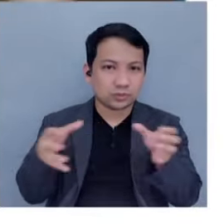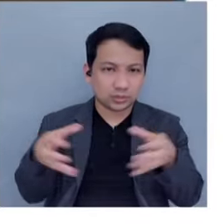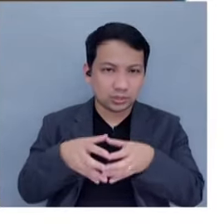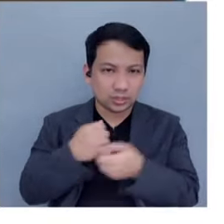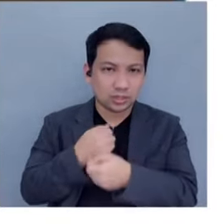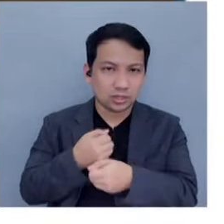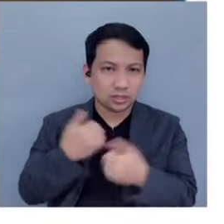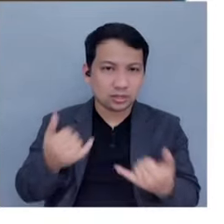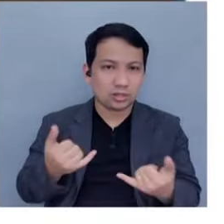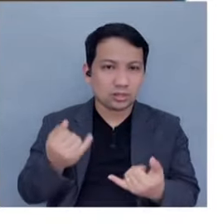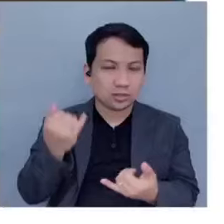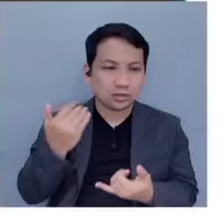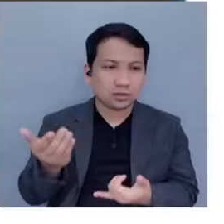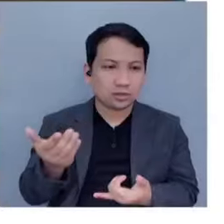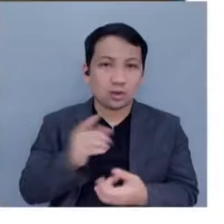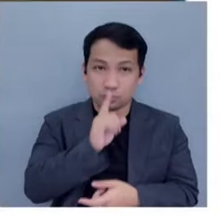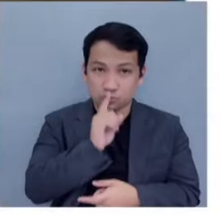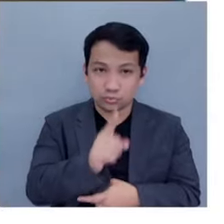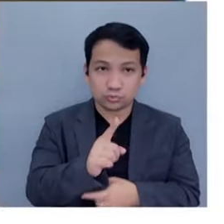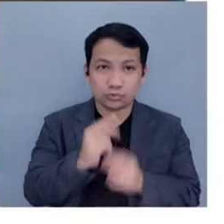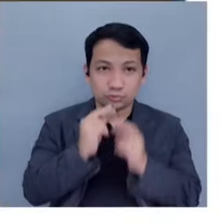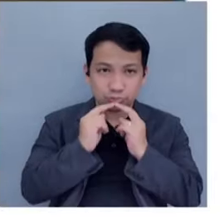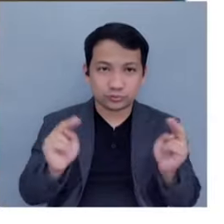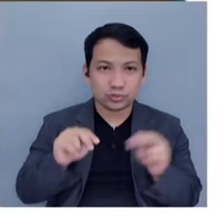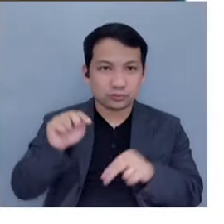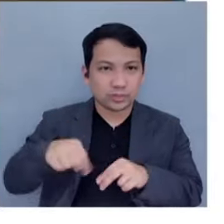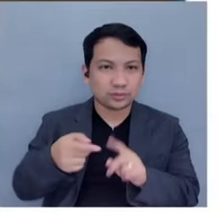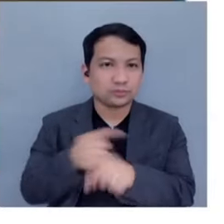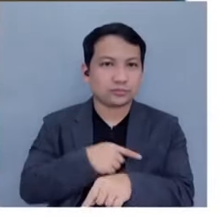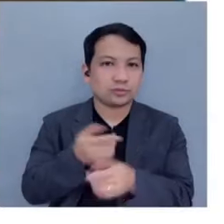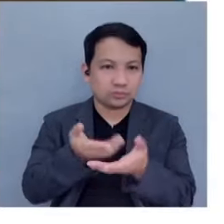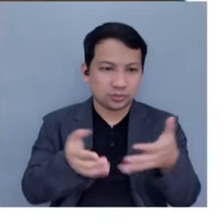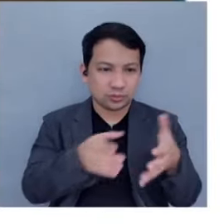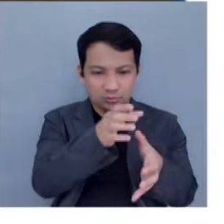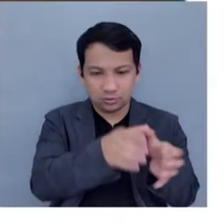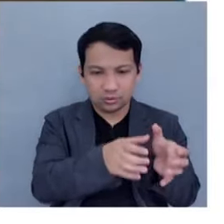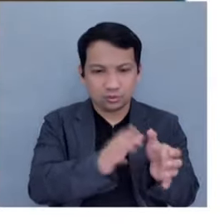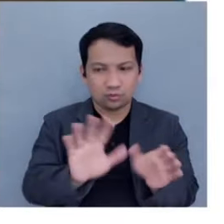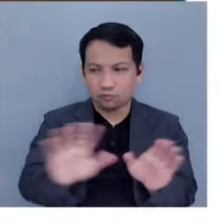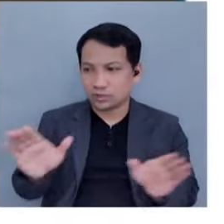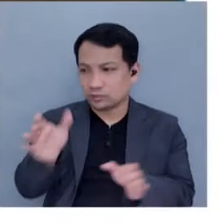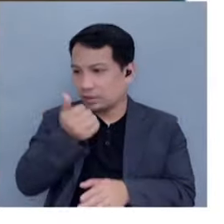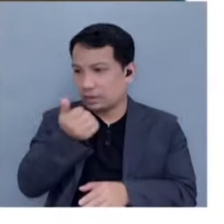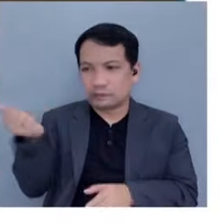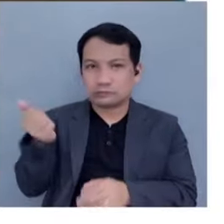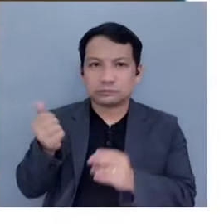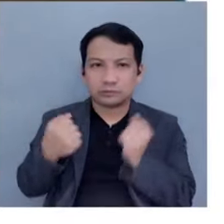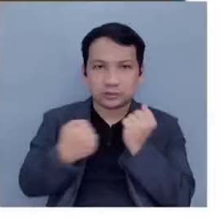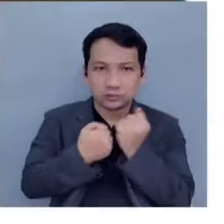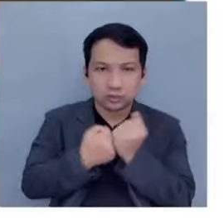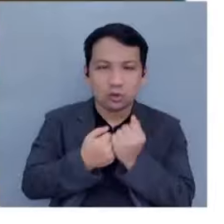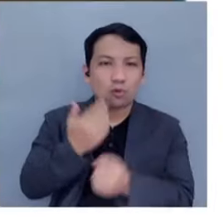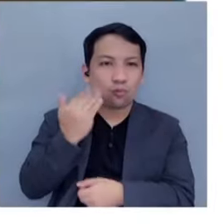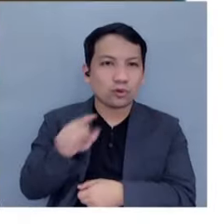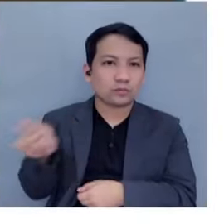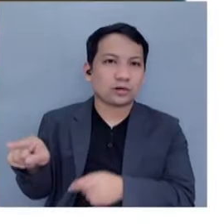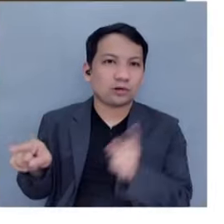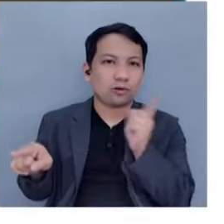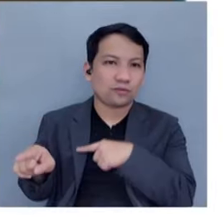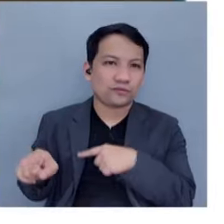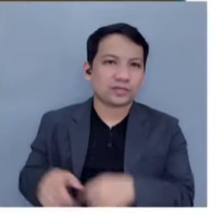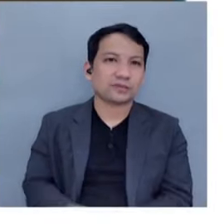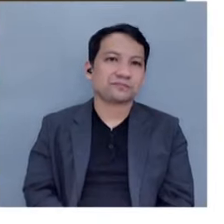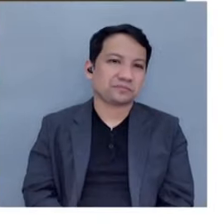this is where actual news should come from. And don't listen to other sources, because